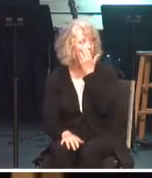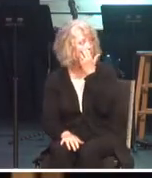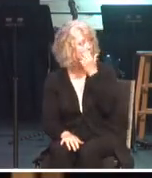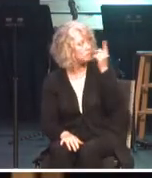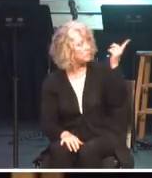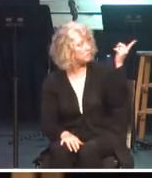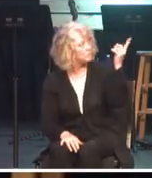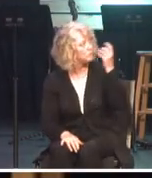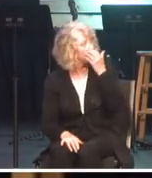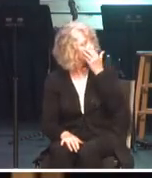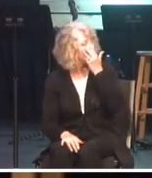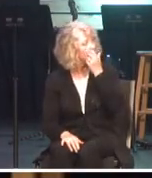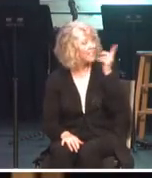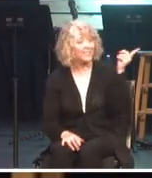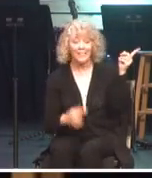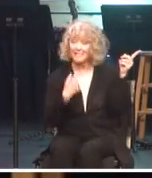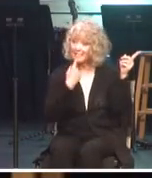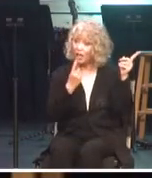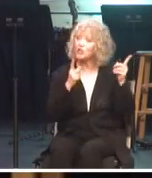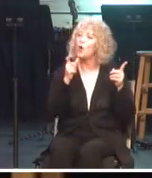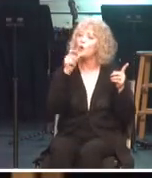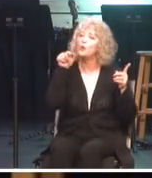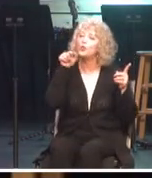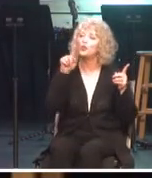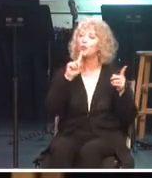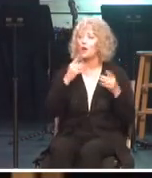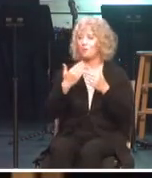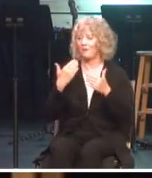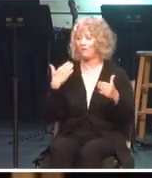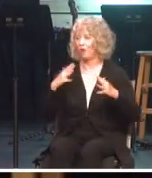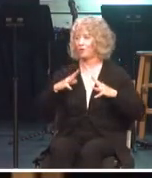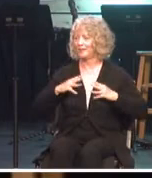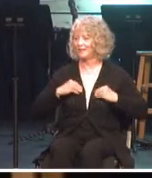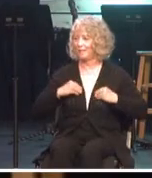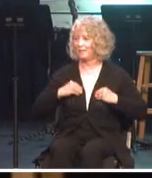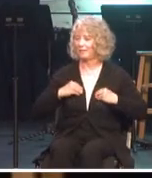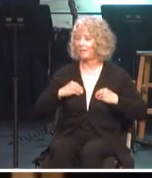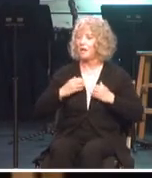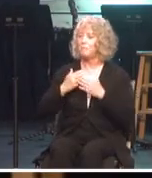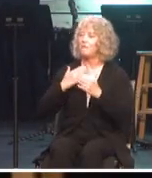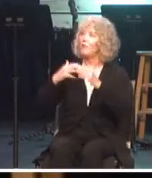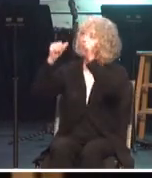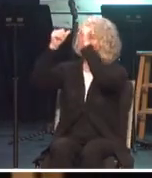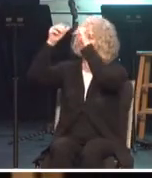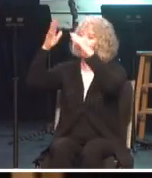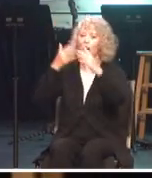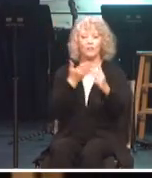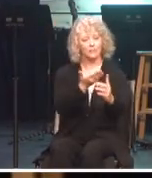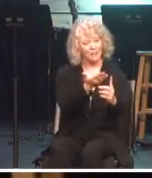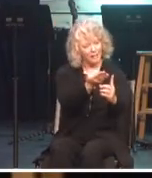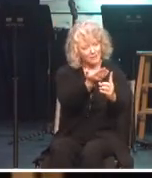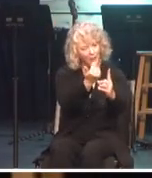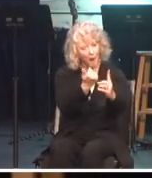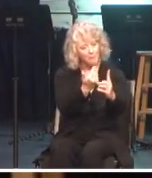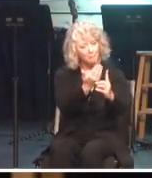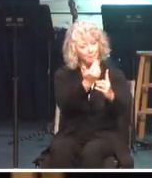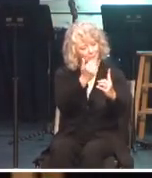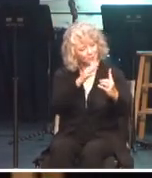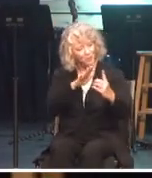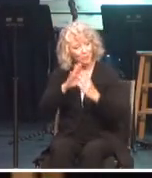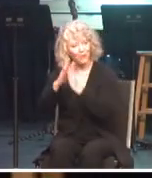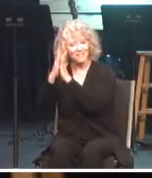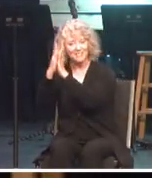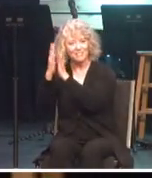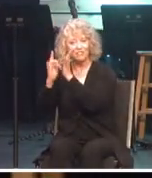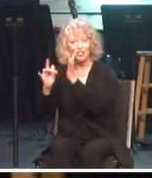and it recalls who we were before we are drawn to the Father. Who we were.